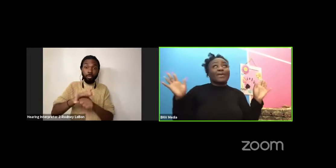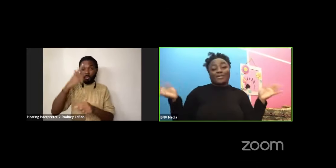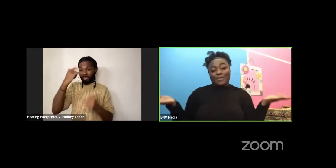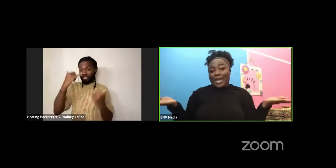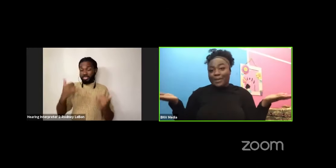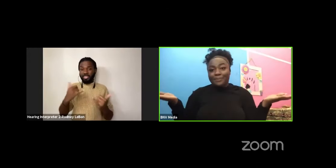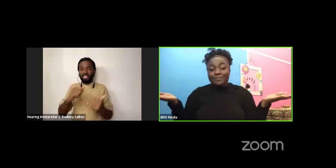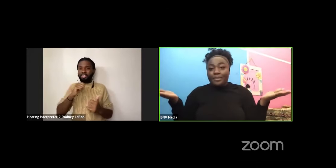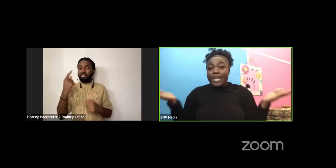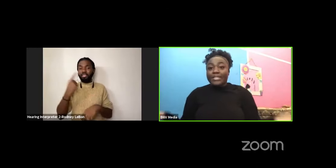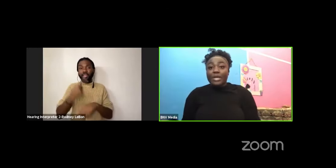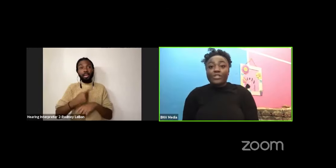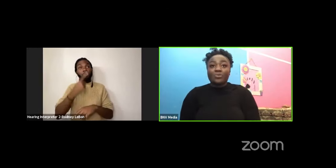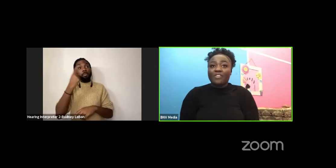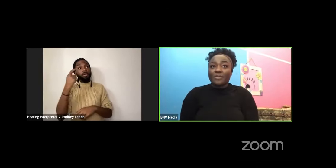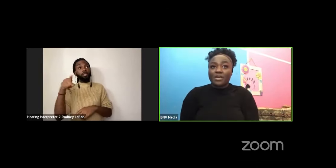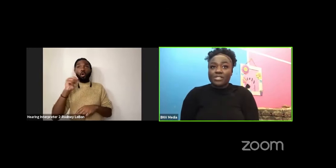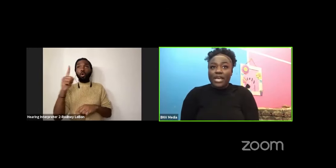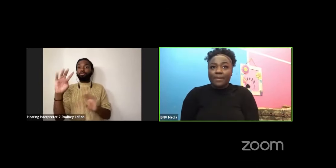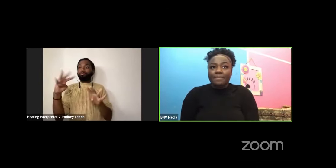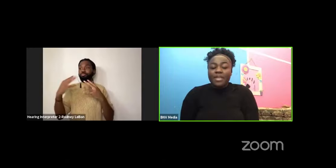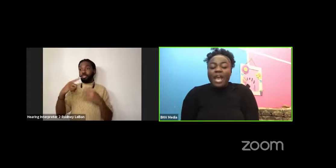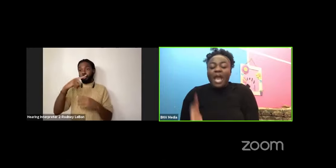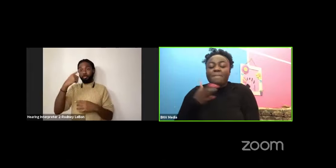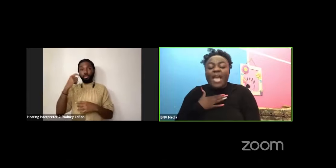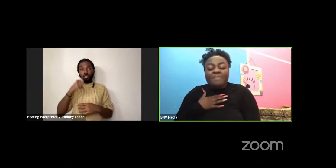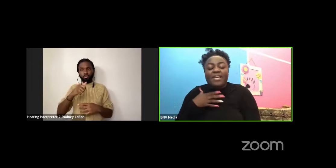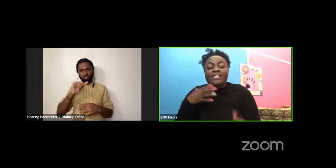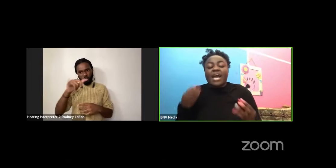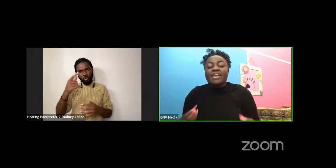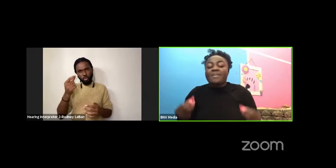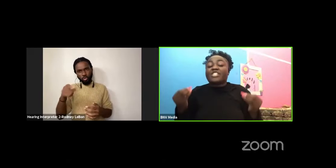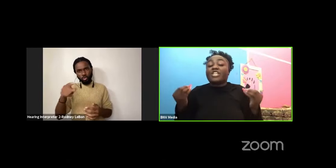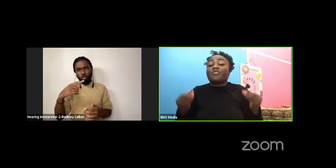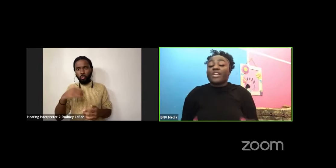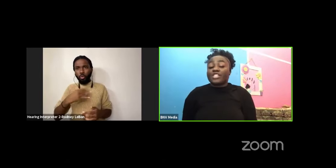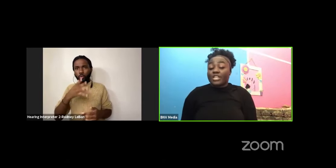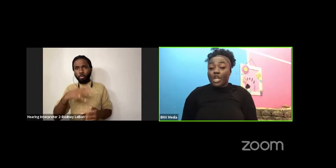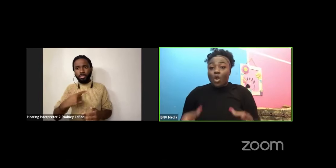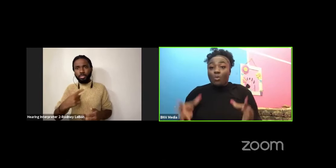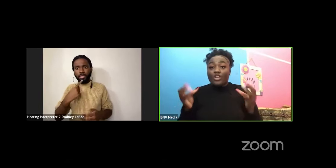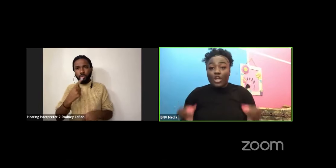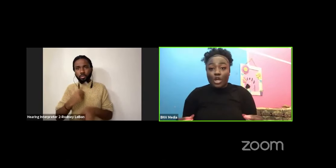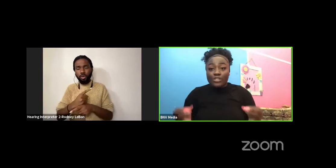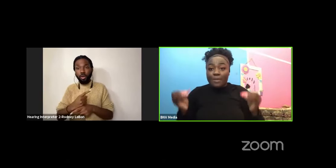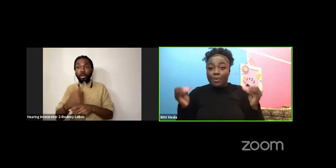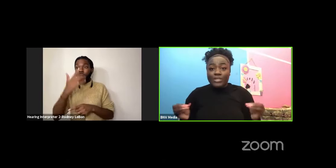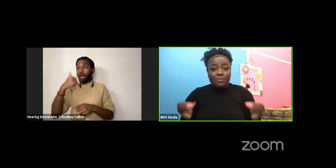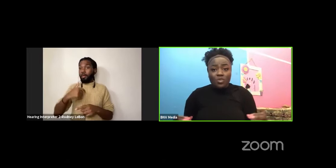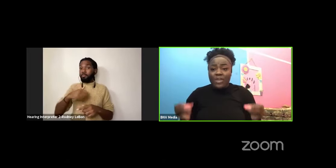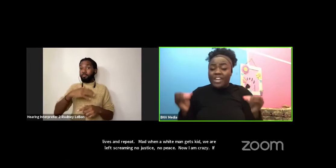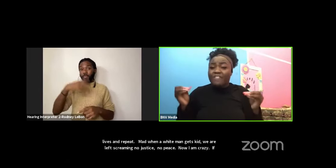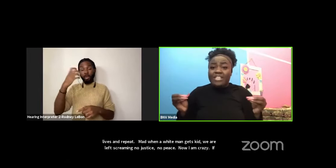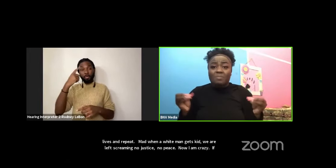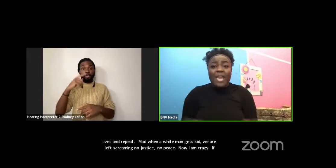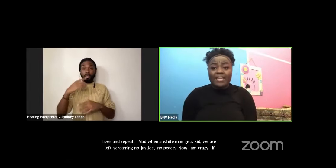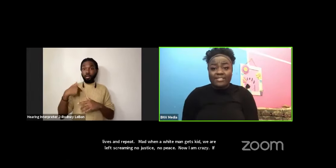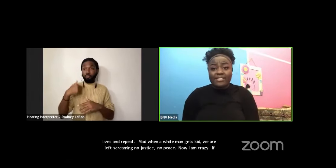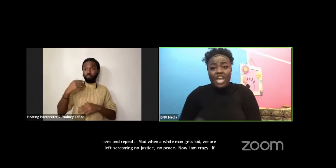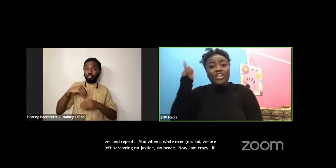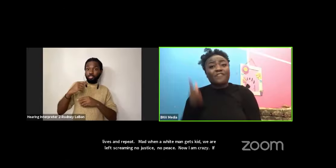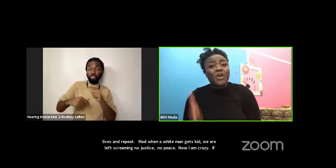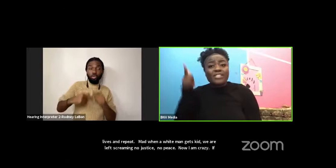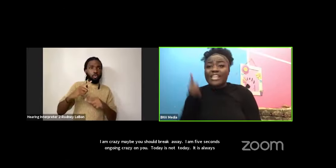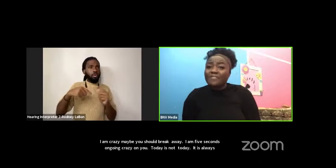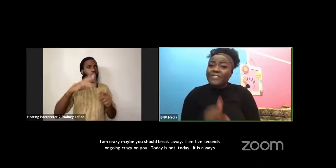the Black girls, right? Ain't that what you white females say? I'm mad because I am in a generation where the girls and boys move at a fast